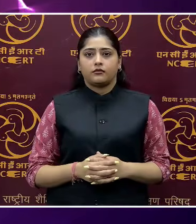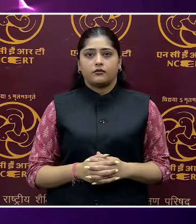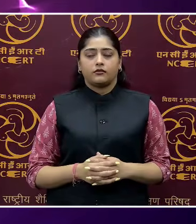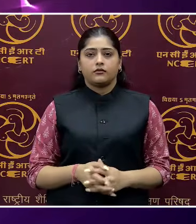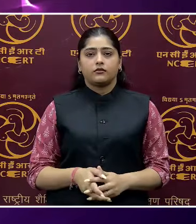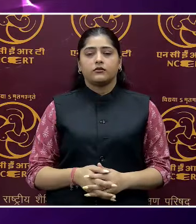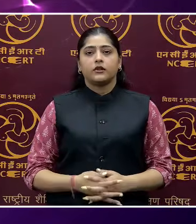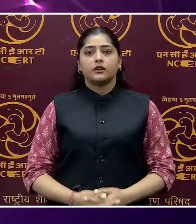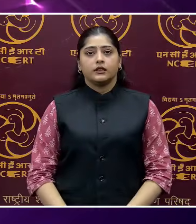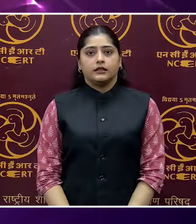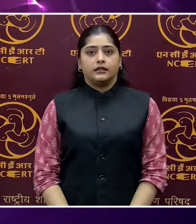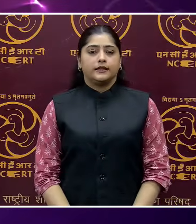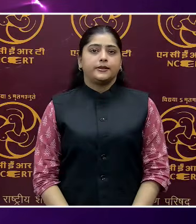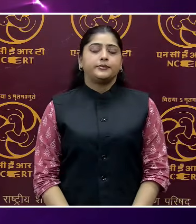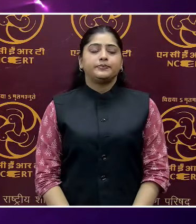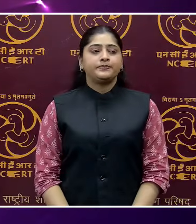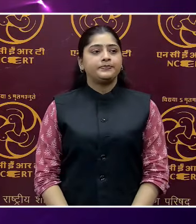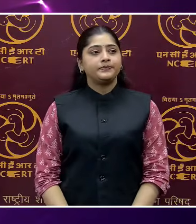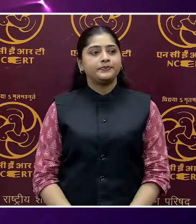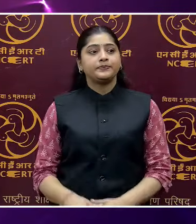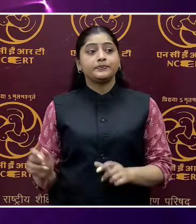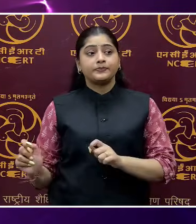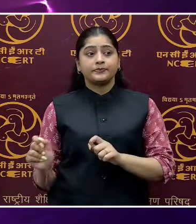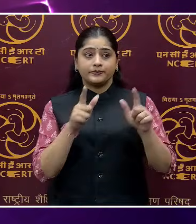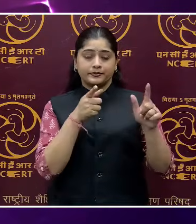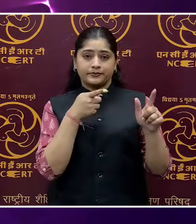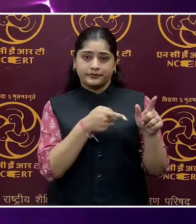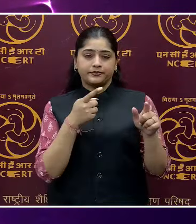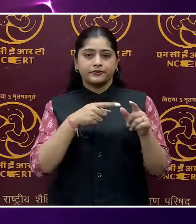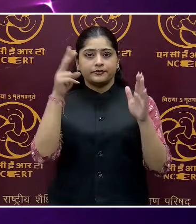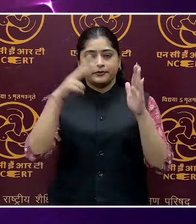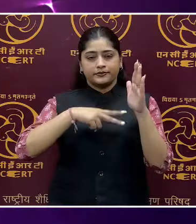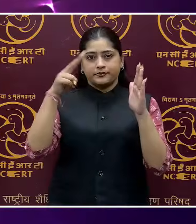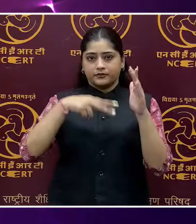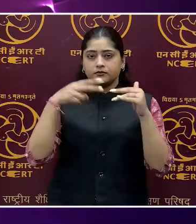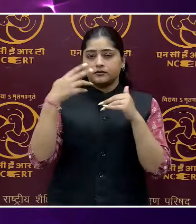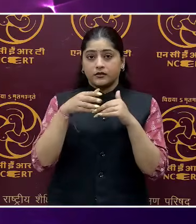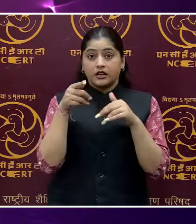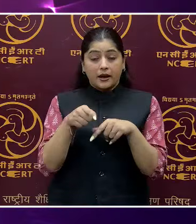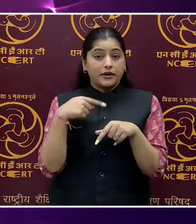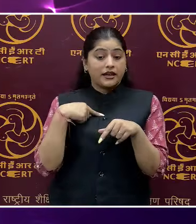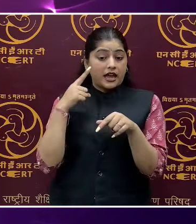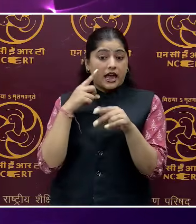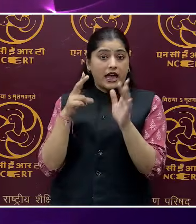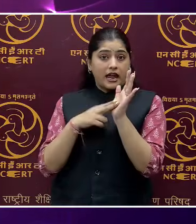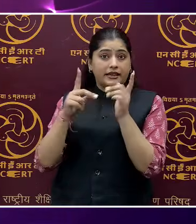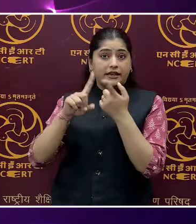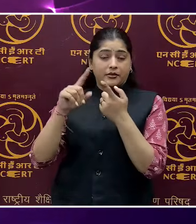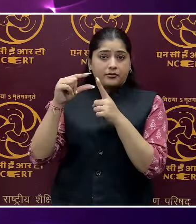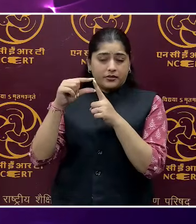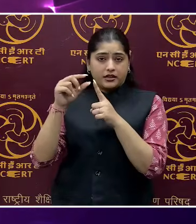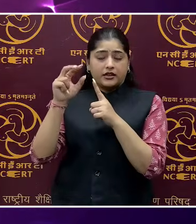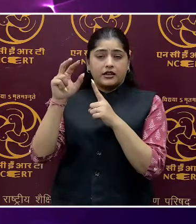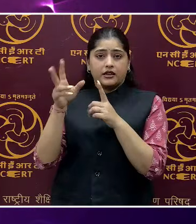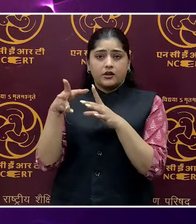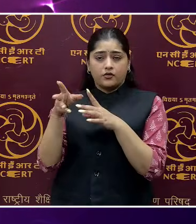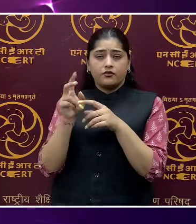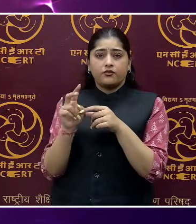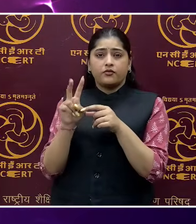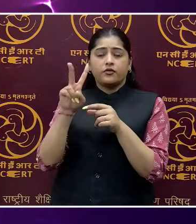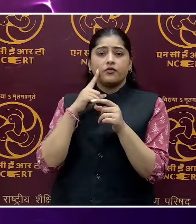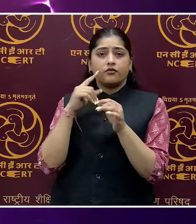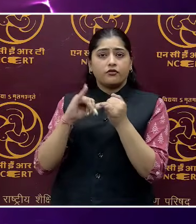language, vocational skills. And according to NEP envisions development of digital repository